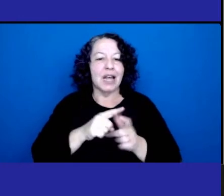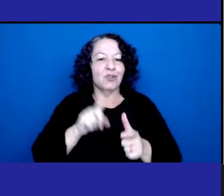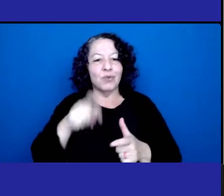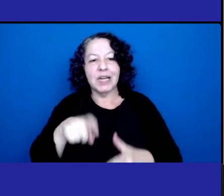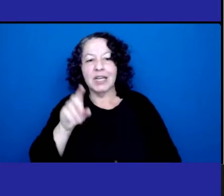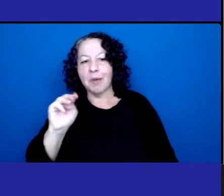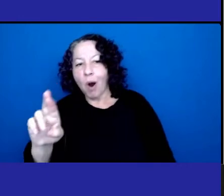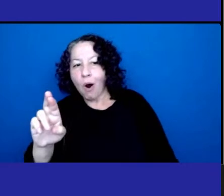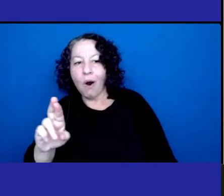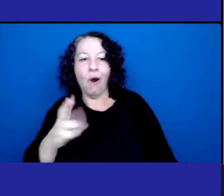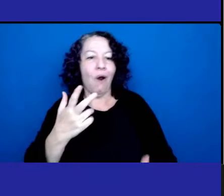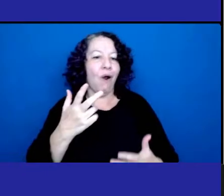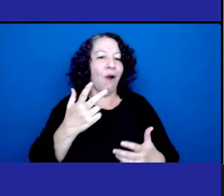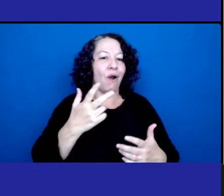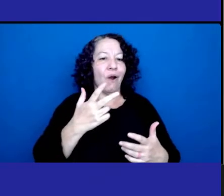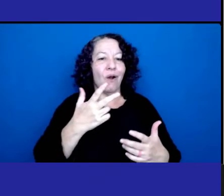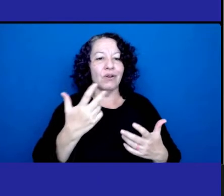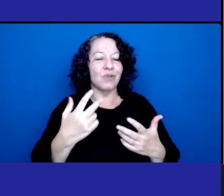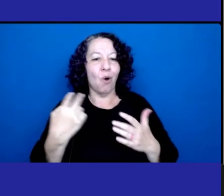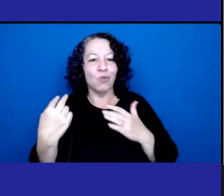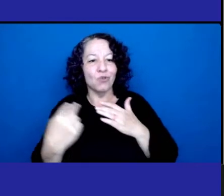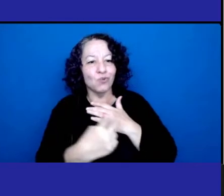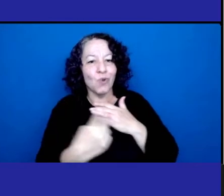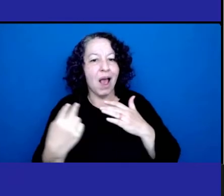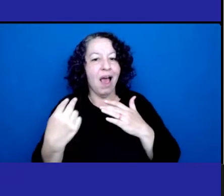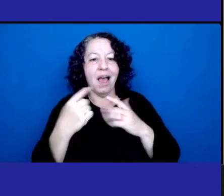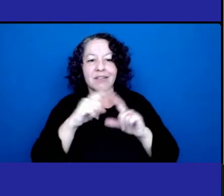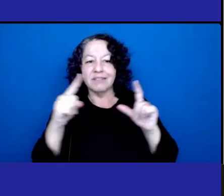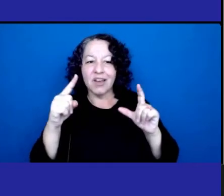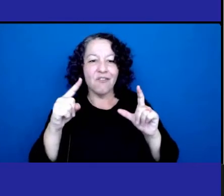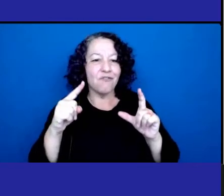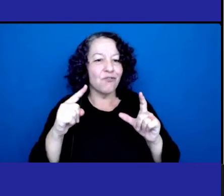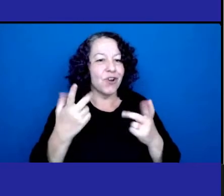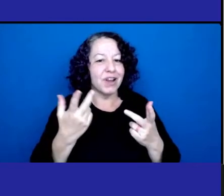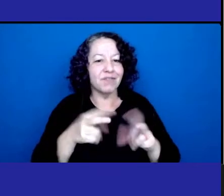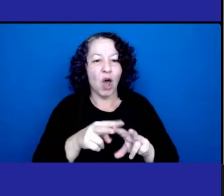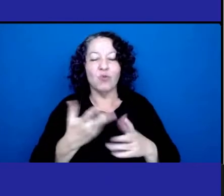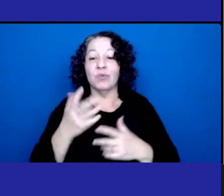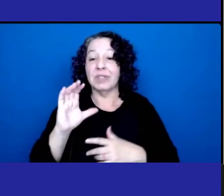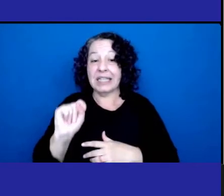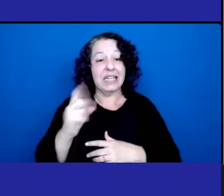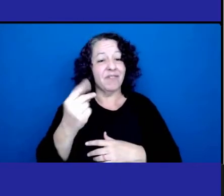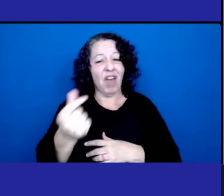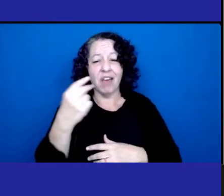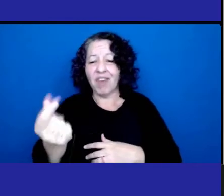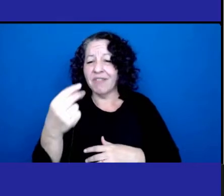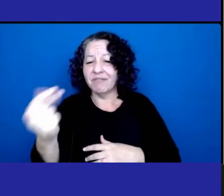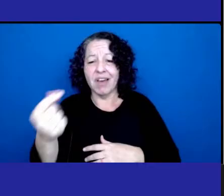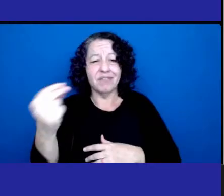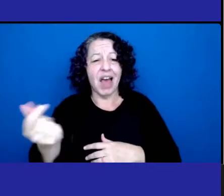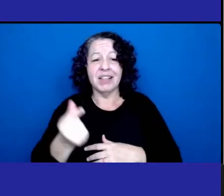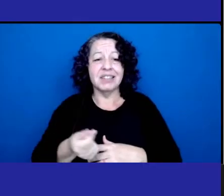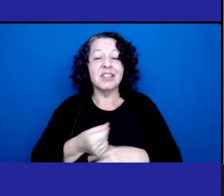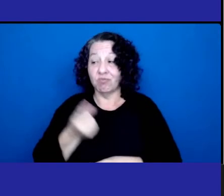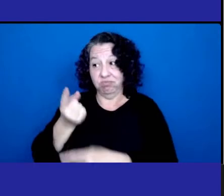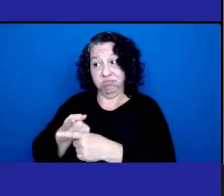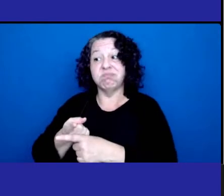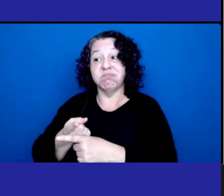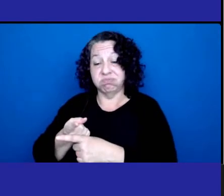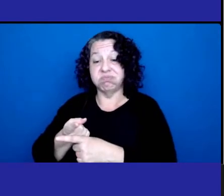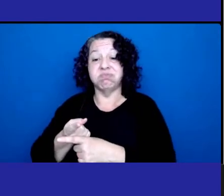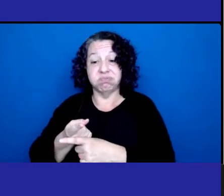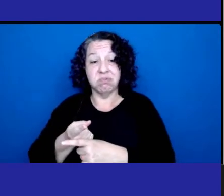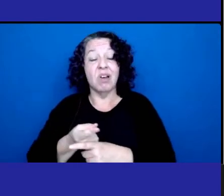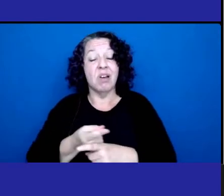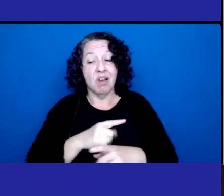right, which then increases the amount, right? The CTs have gotten very fast, Yes. Right. When